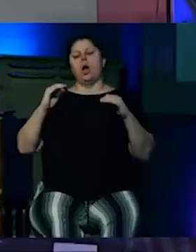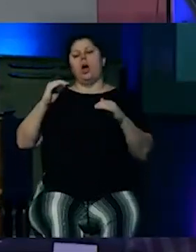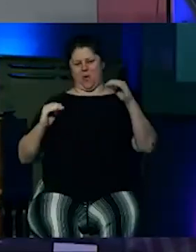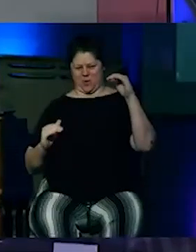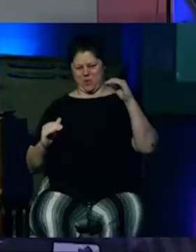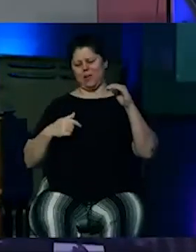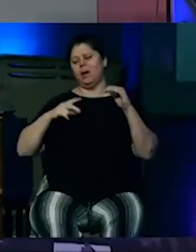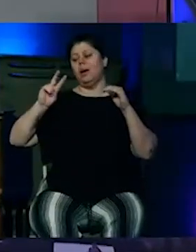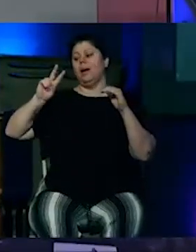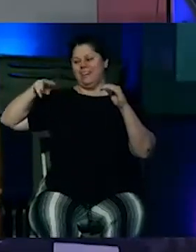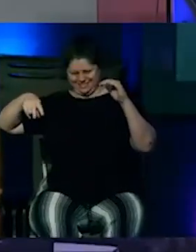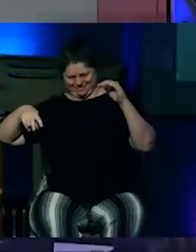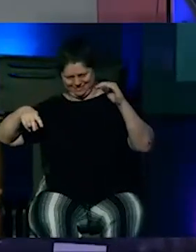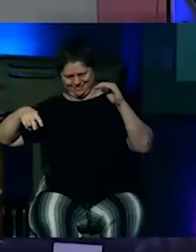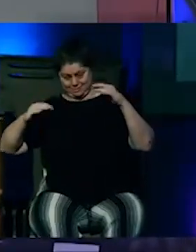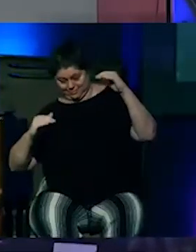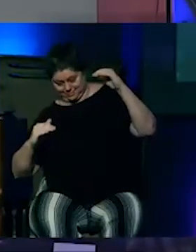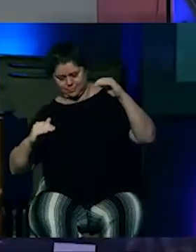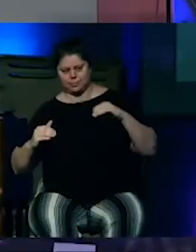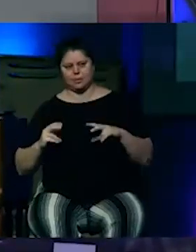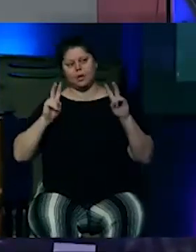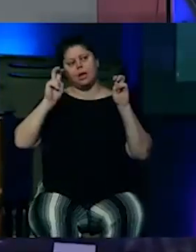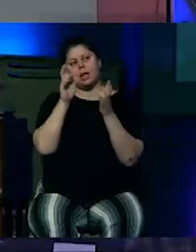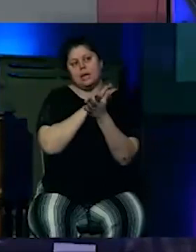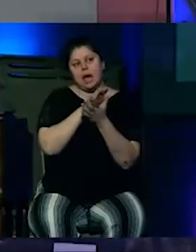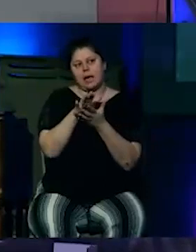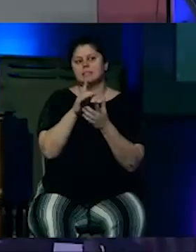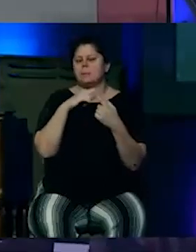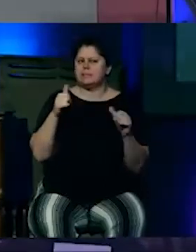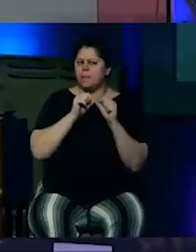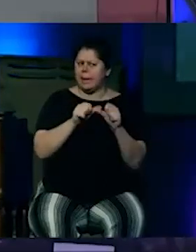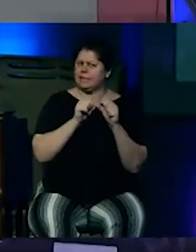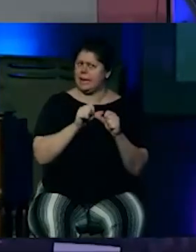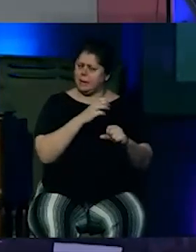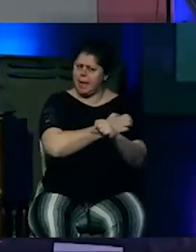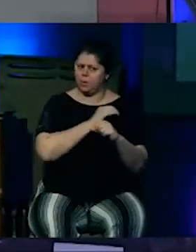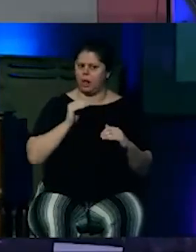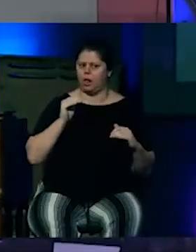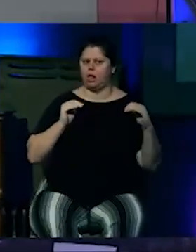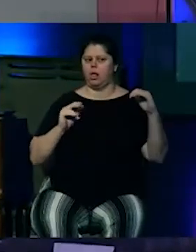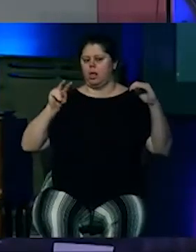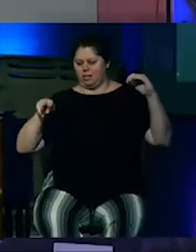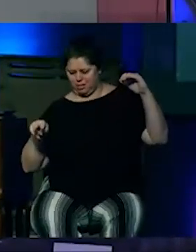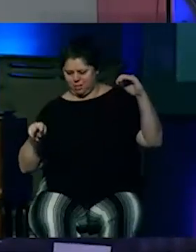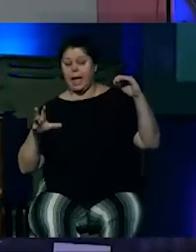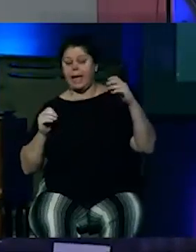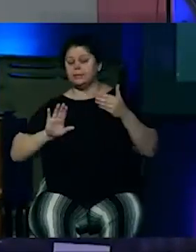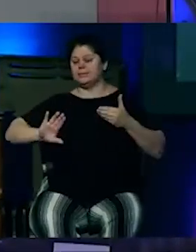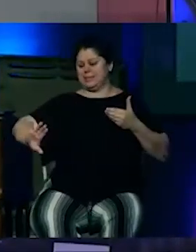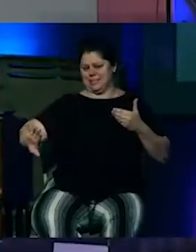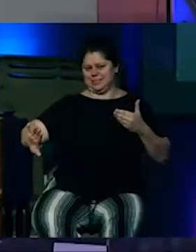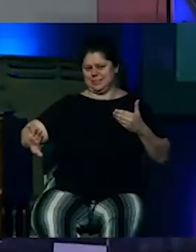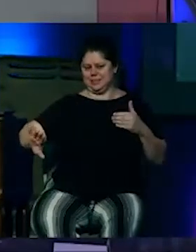me, right? And it's a way of being nice and maintaining power, right? And it's also distance. Like, you